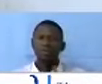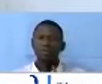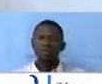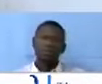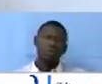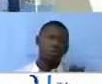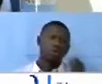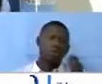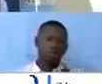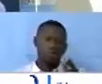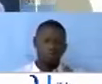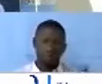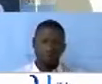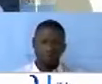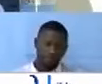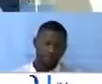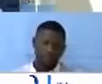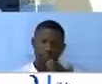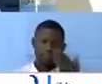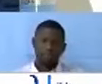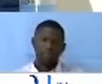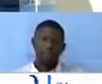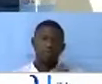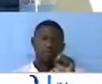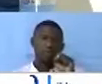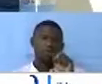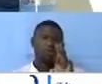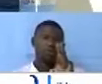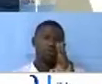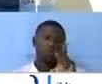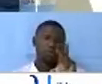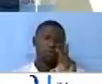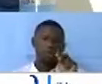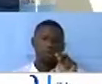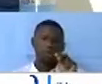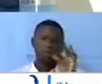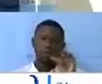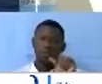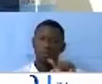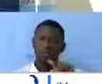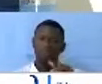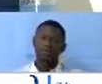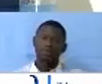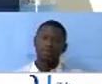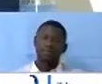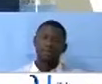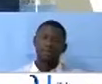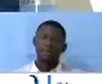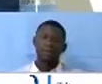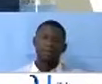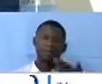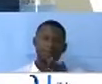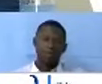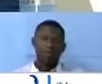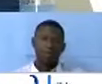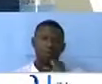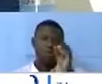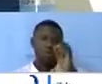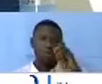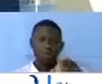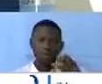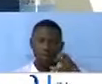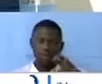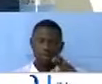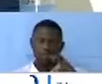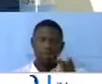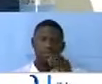Another witness apart from Ibrahim, apart from Omar Dabo, who would say that you were present, you were involved in